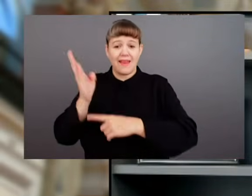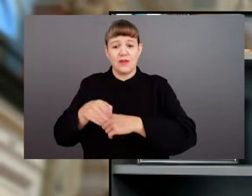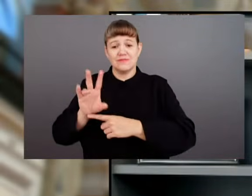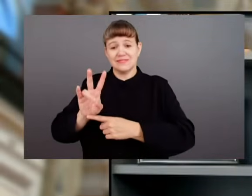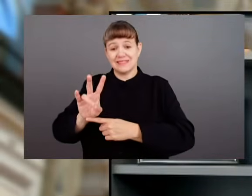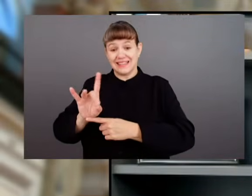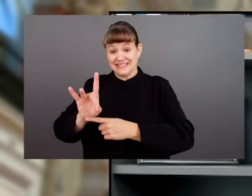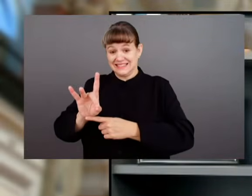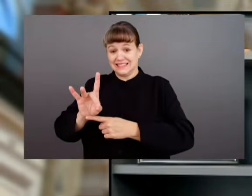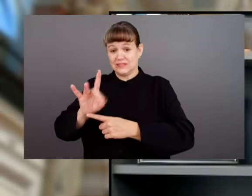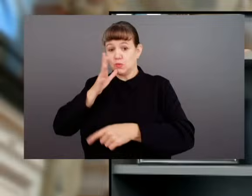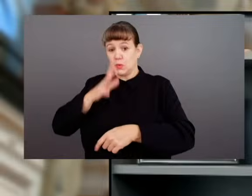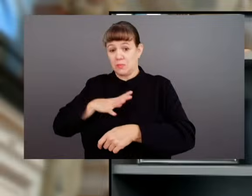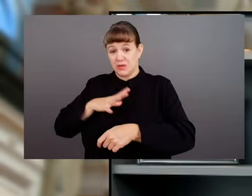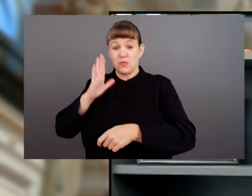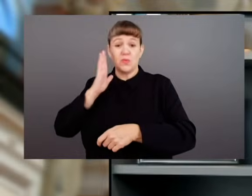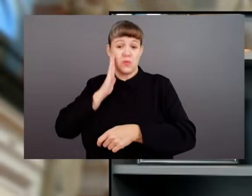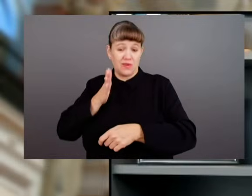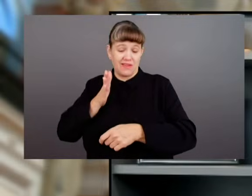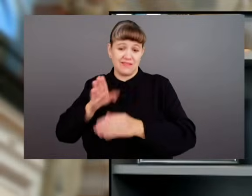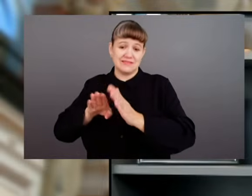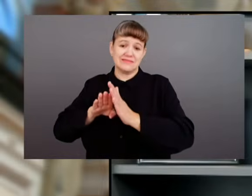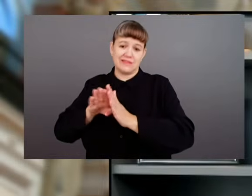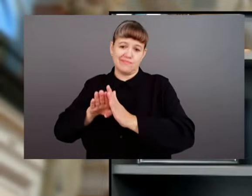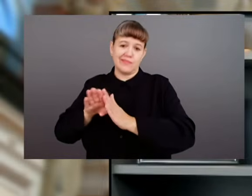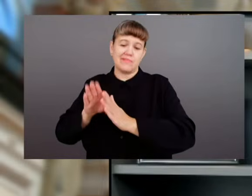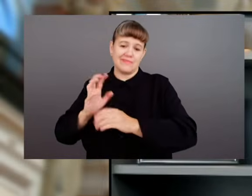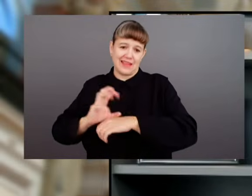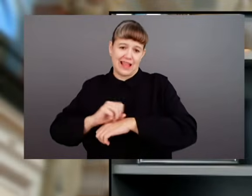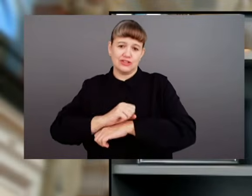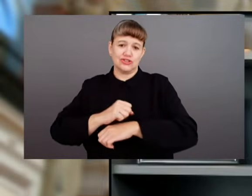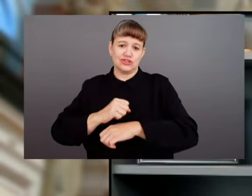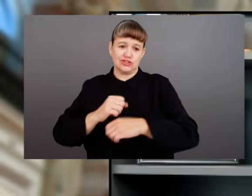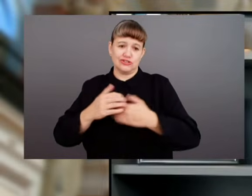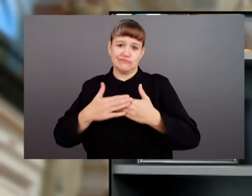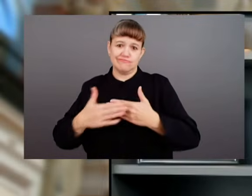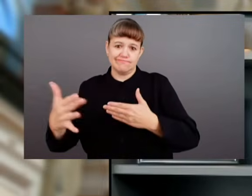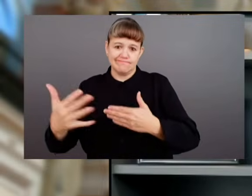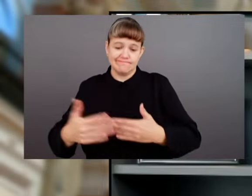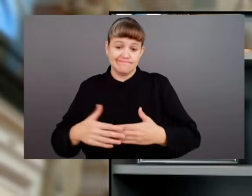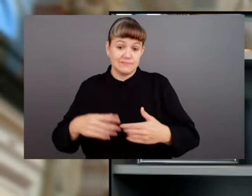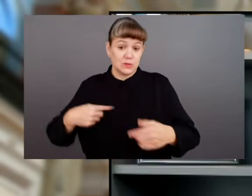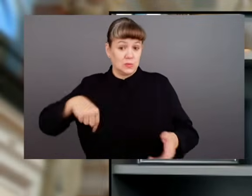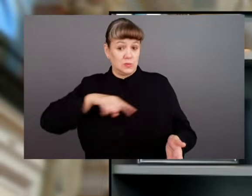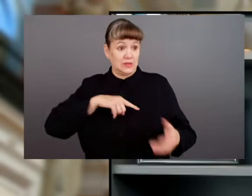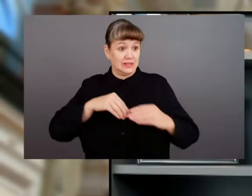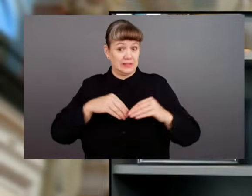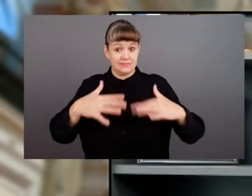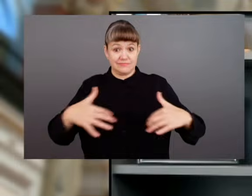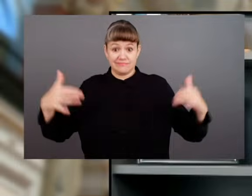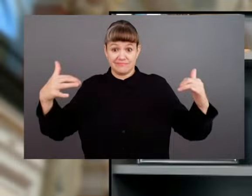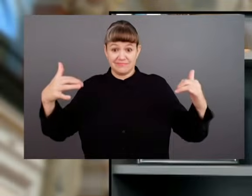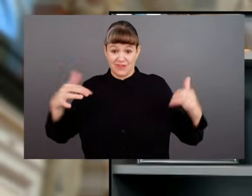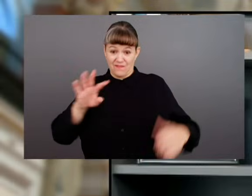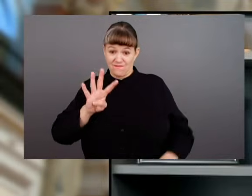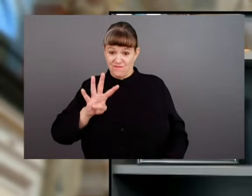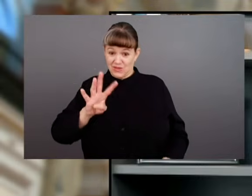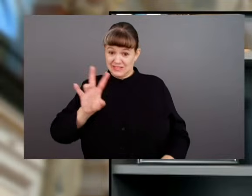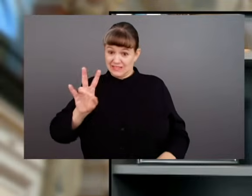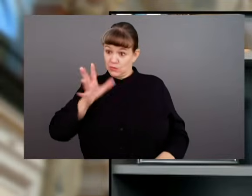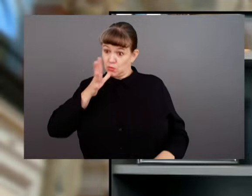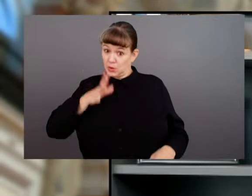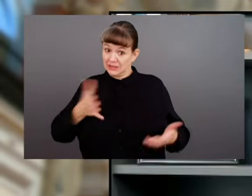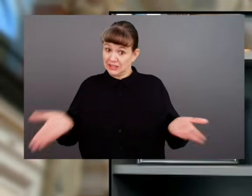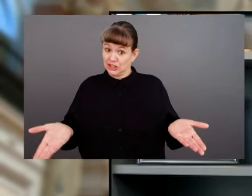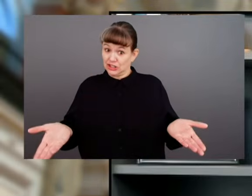the chamber, statistically, there will be 7 women who get that news. But every single one of us will know and care about a